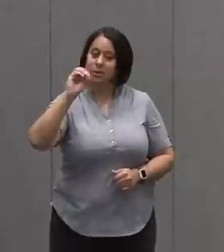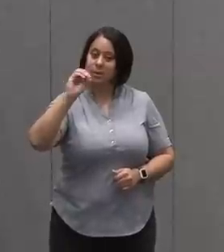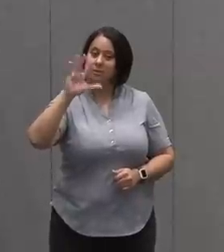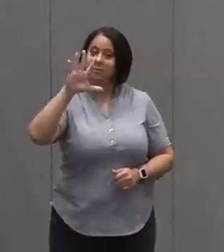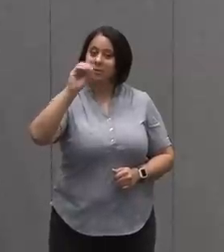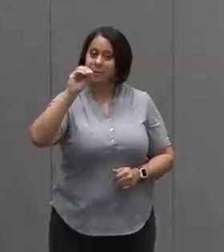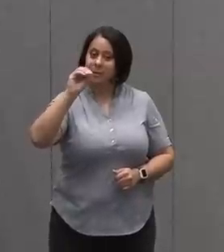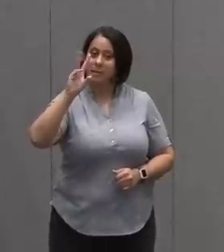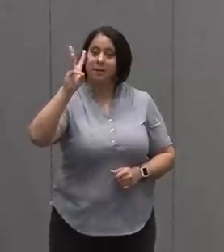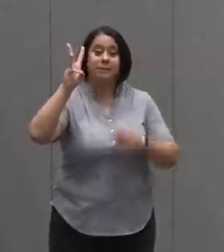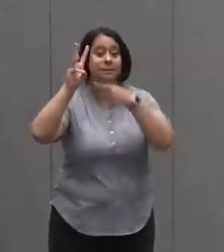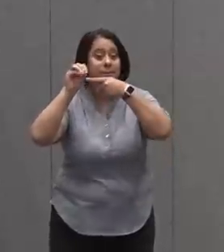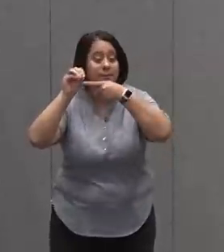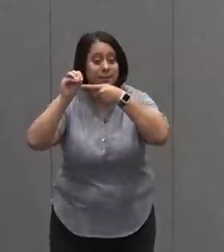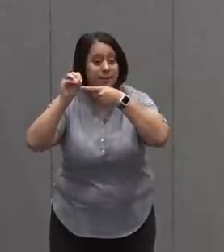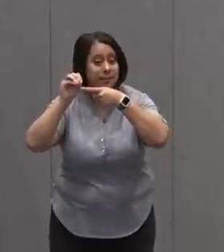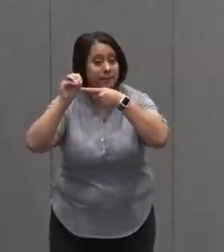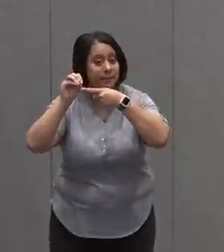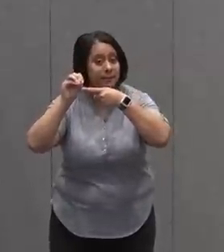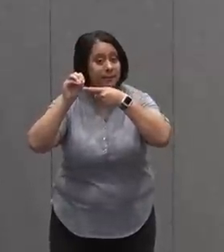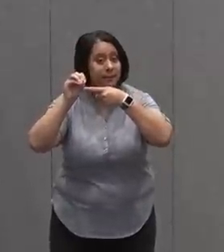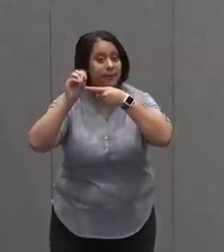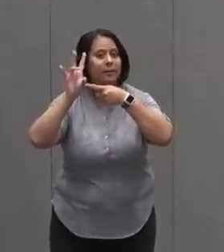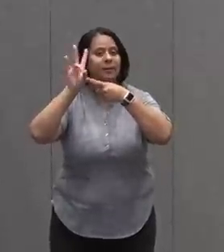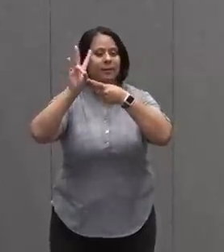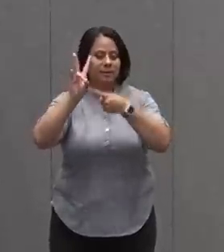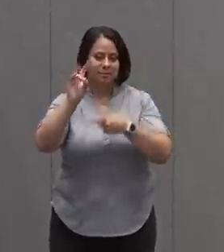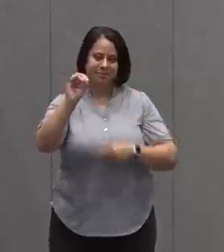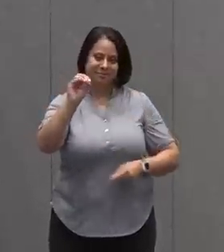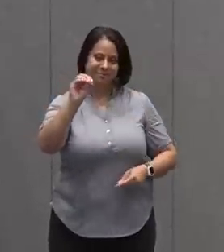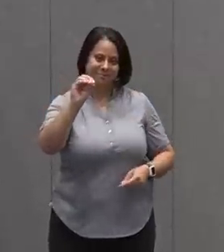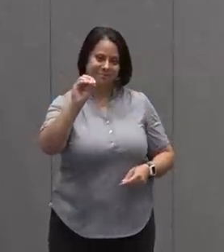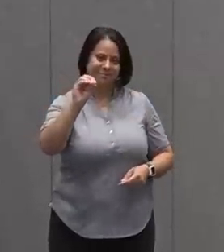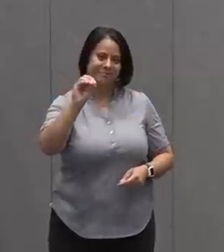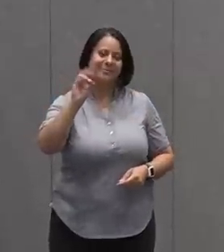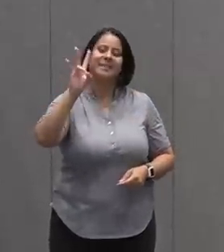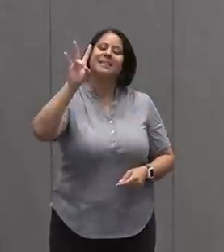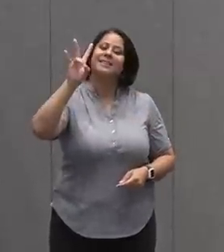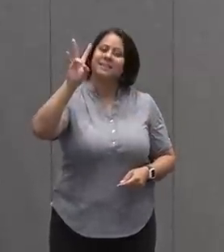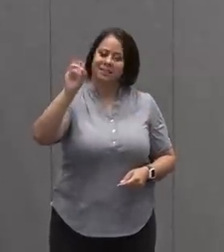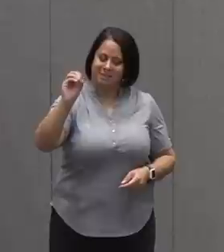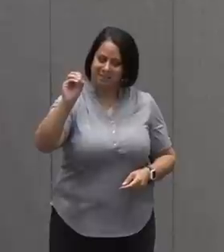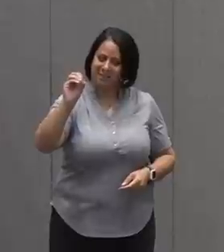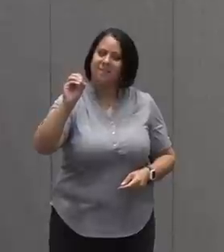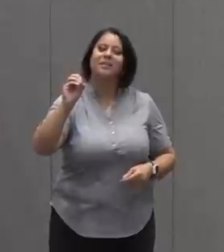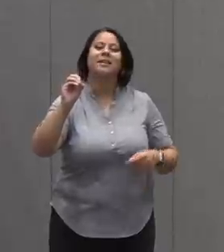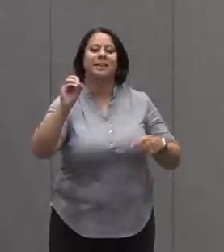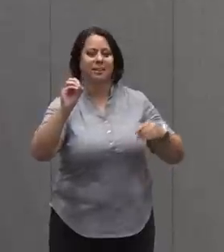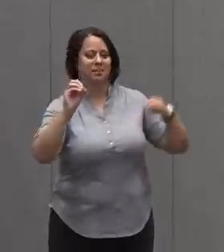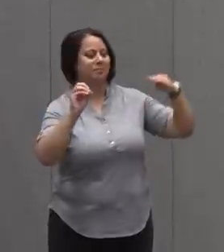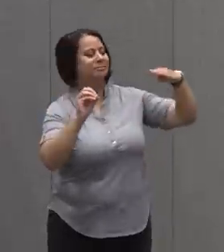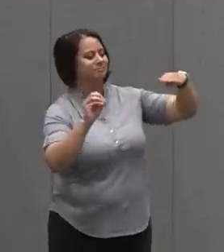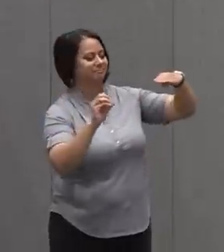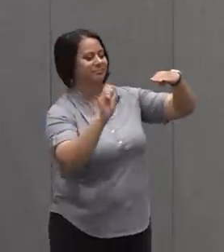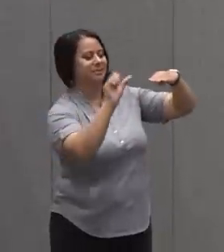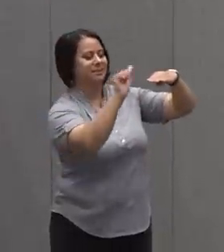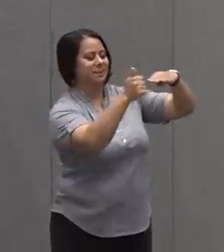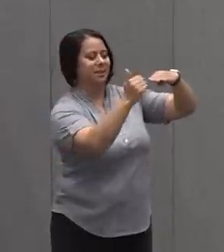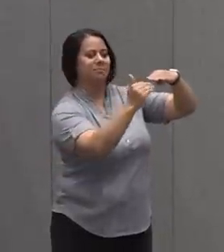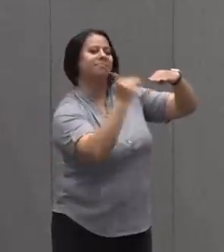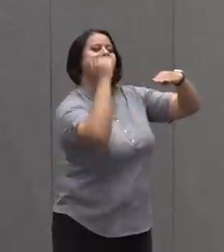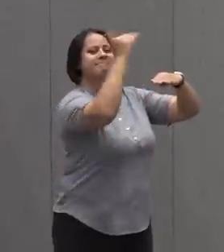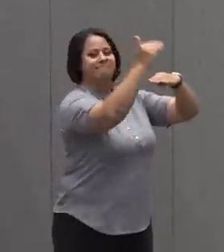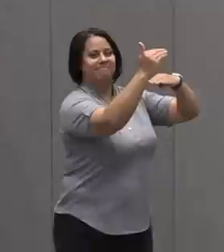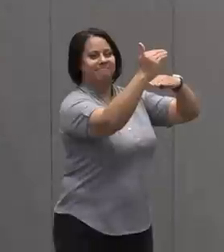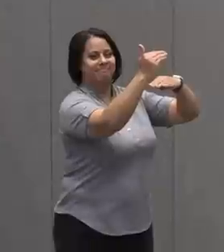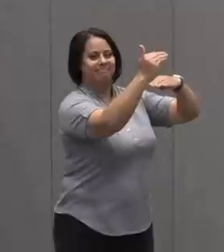40, 50, 60, 70. 70 would be the next 10. So